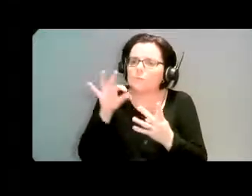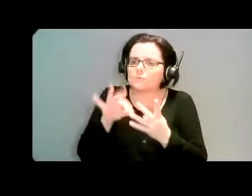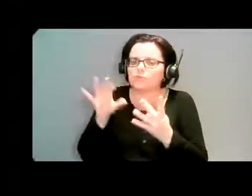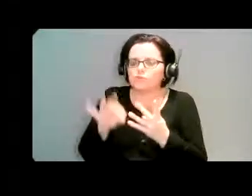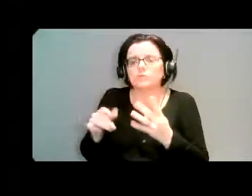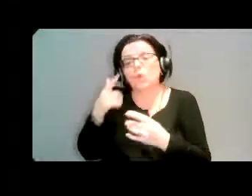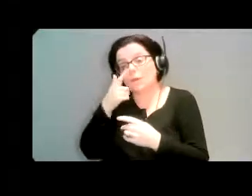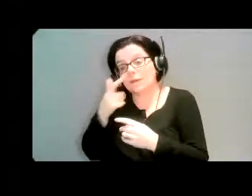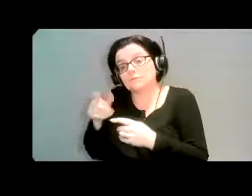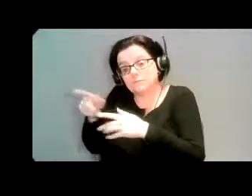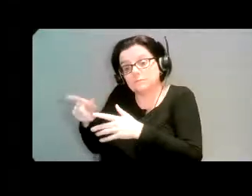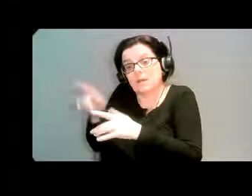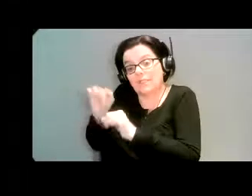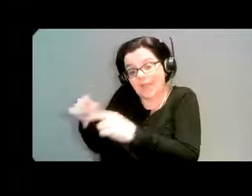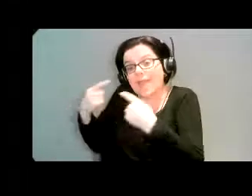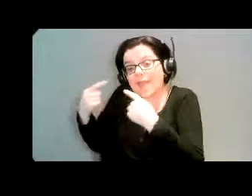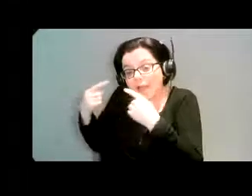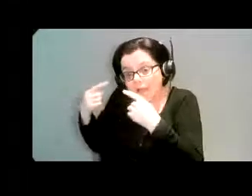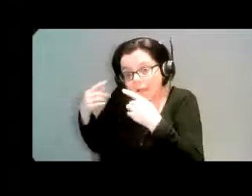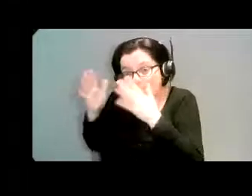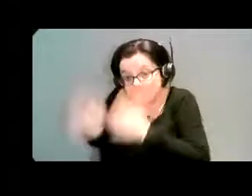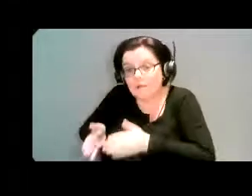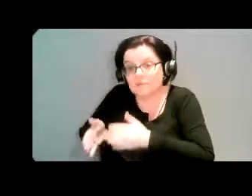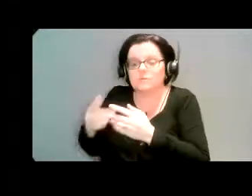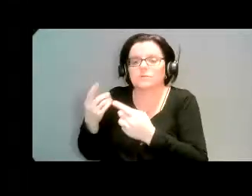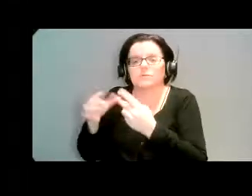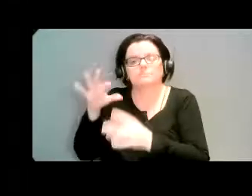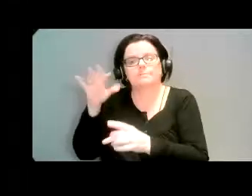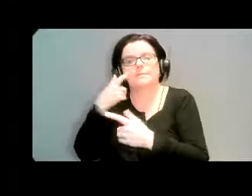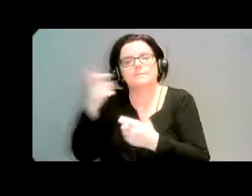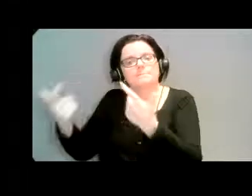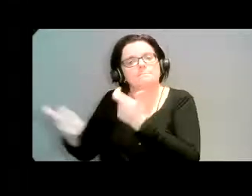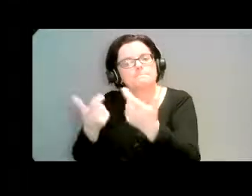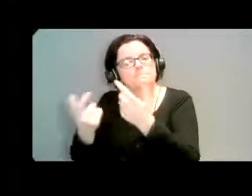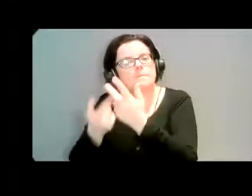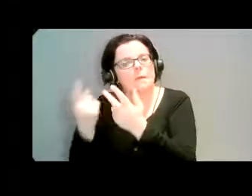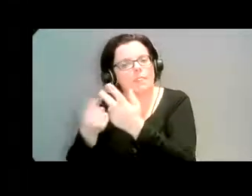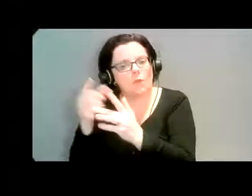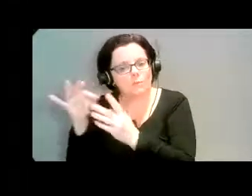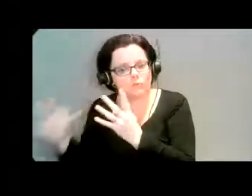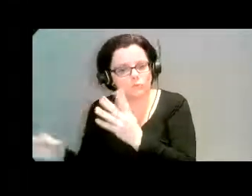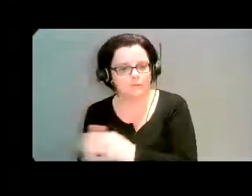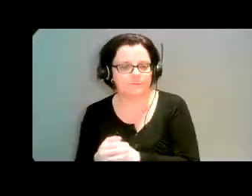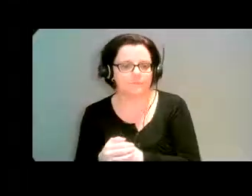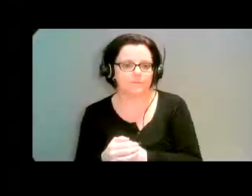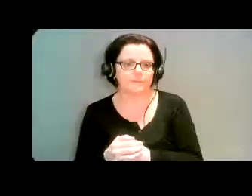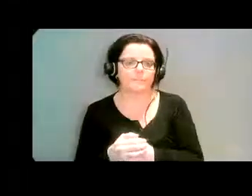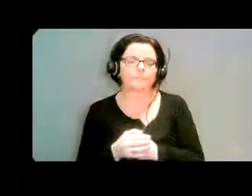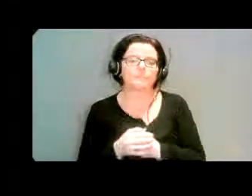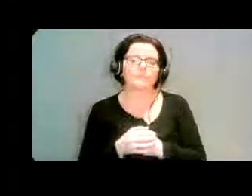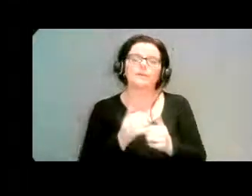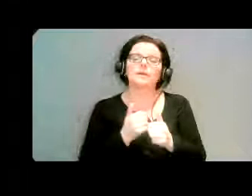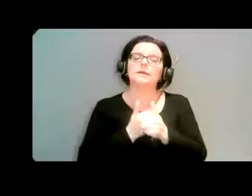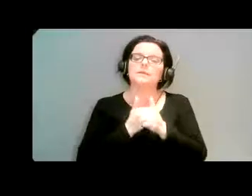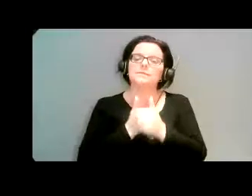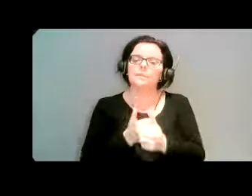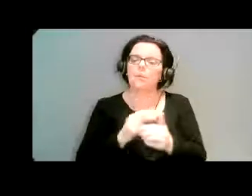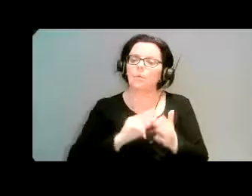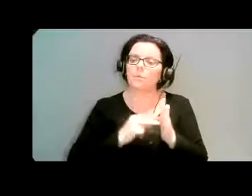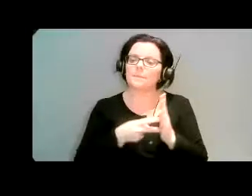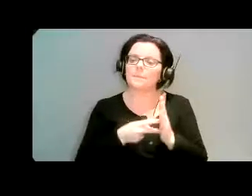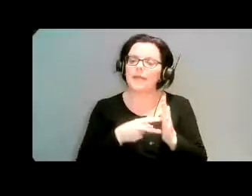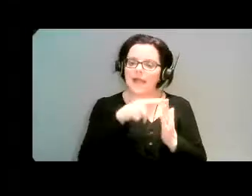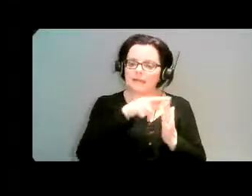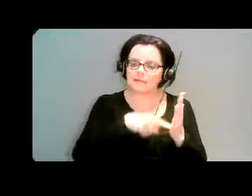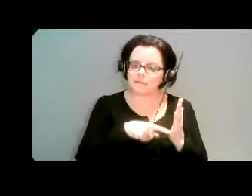So in terms of challenging, I think the biggest problem with support planning is that